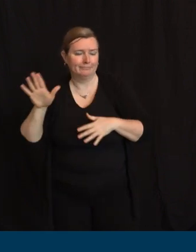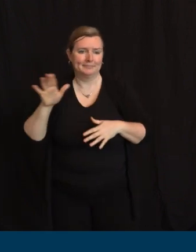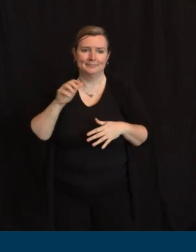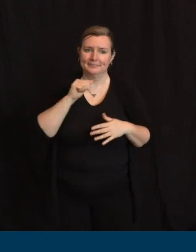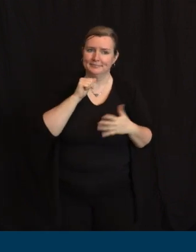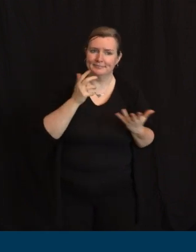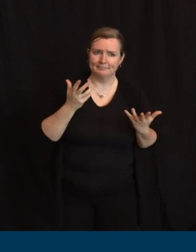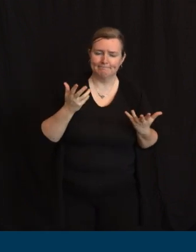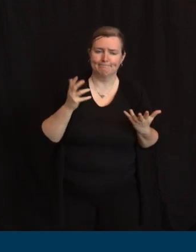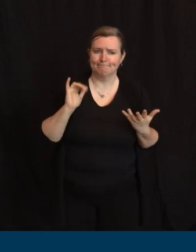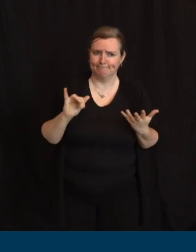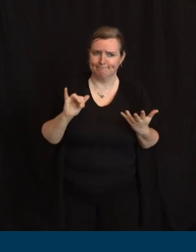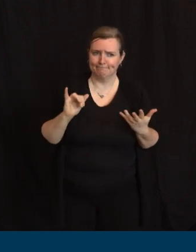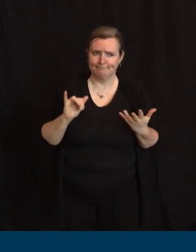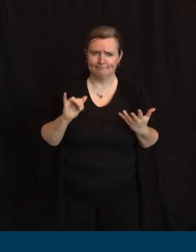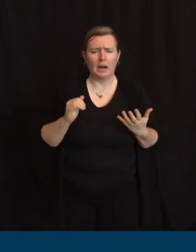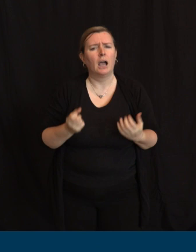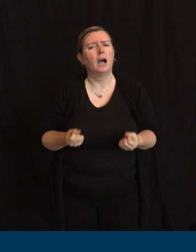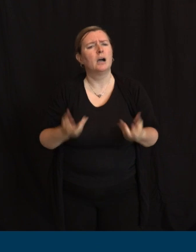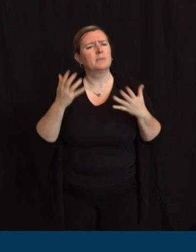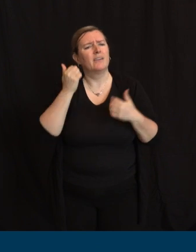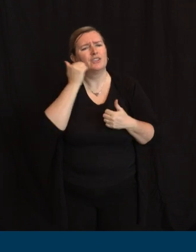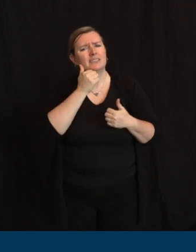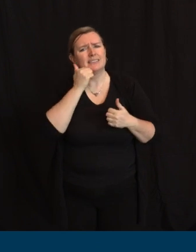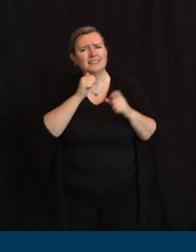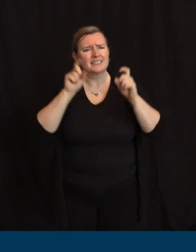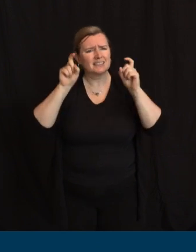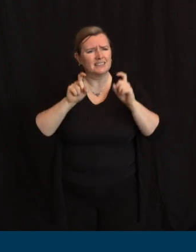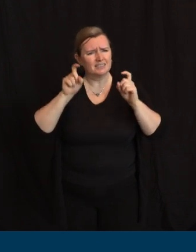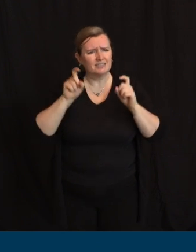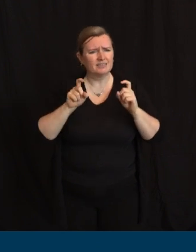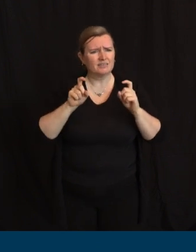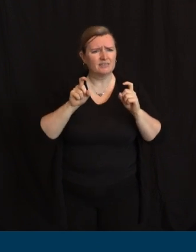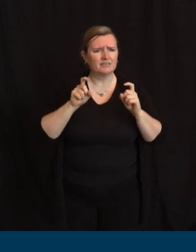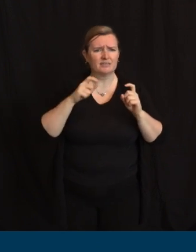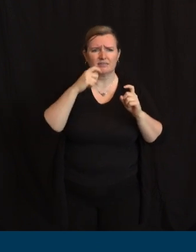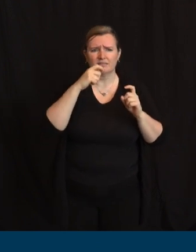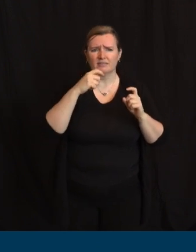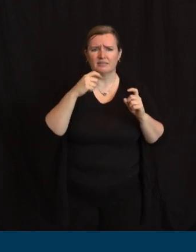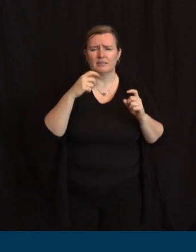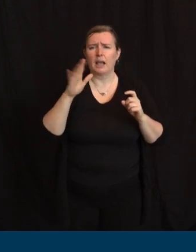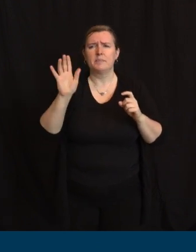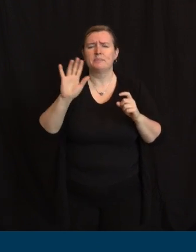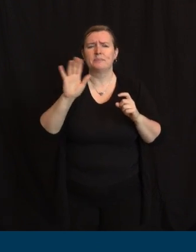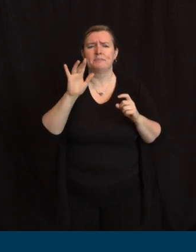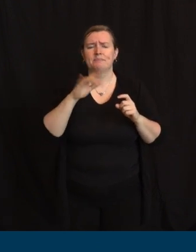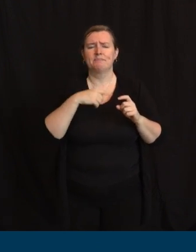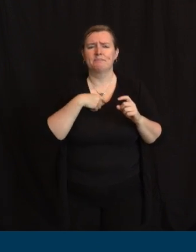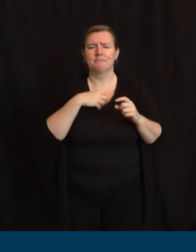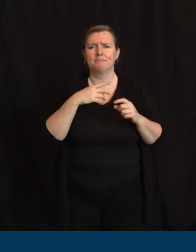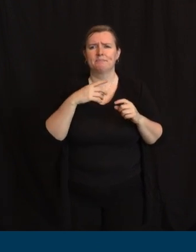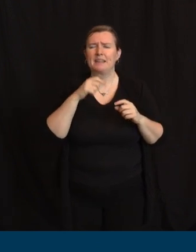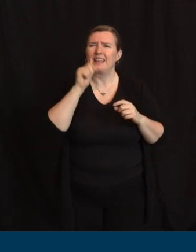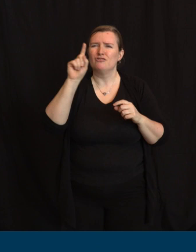that? Not just daily numbers or excuse me, results that are a few days behind, but daily tests? Thank you.